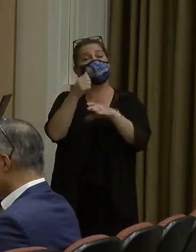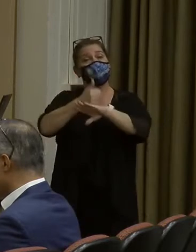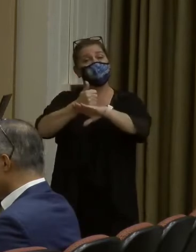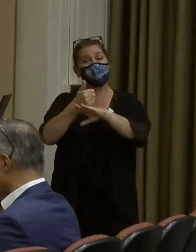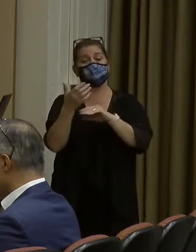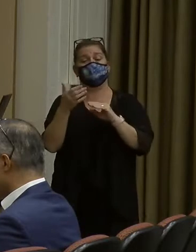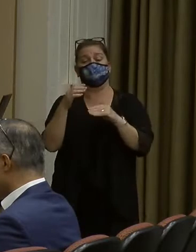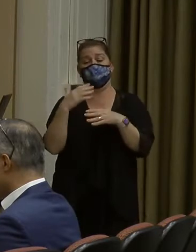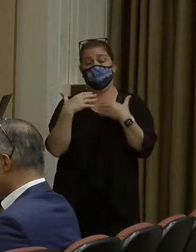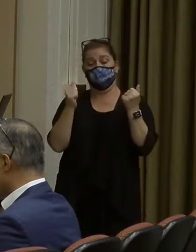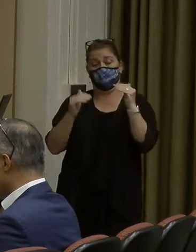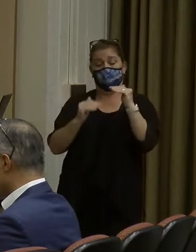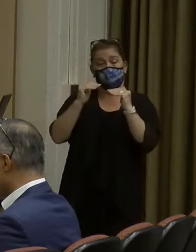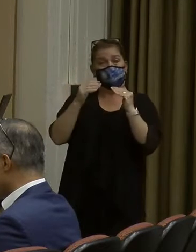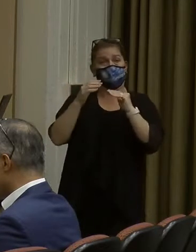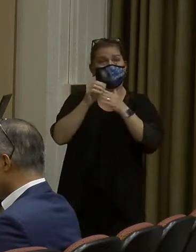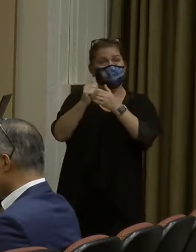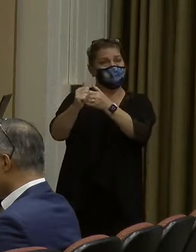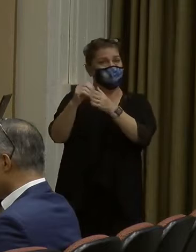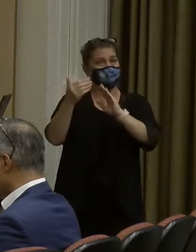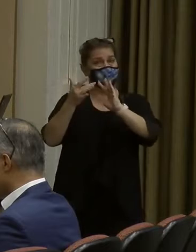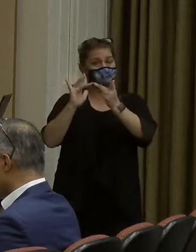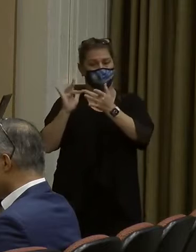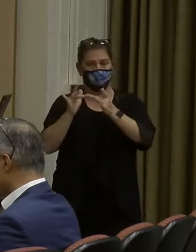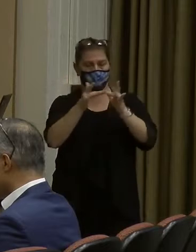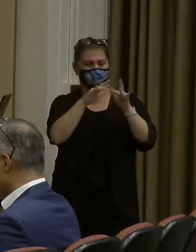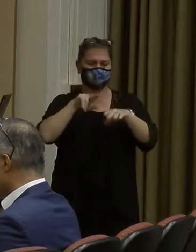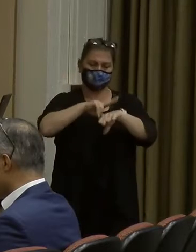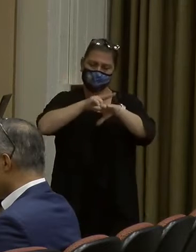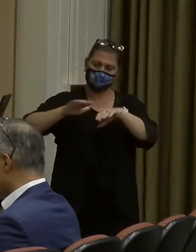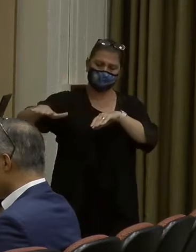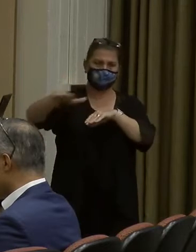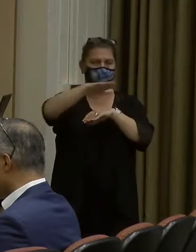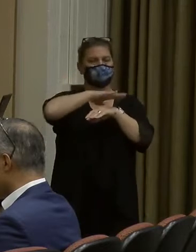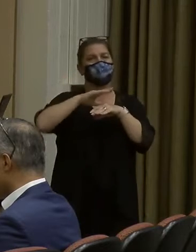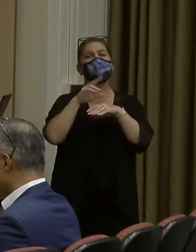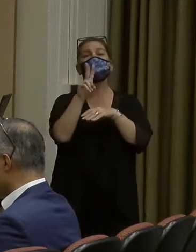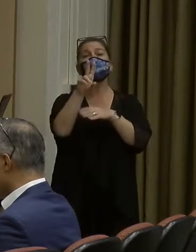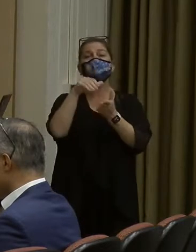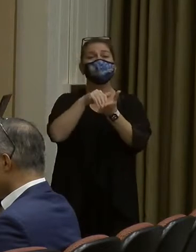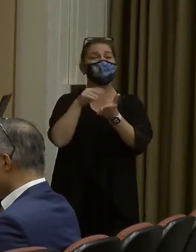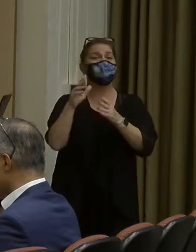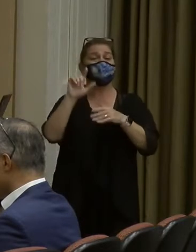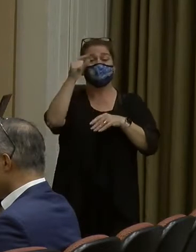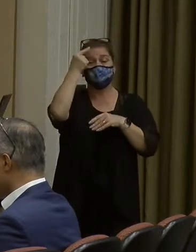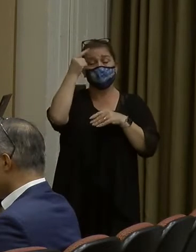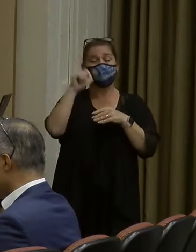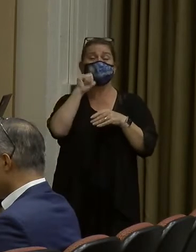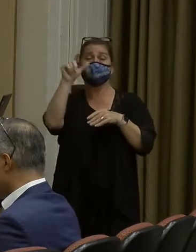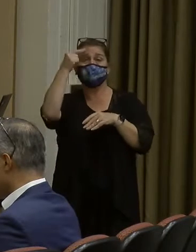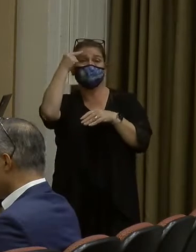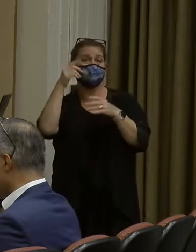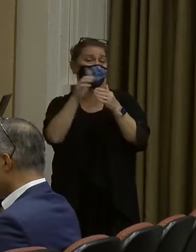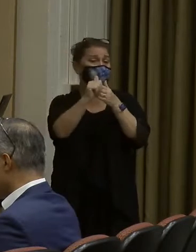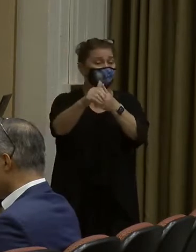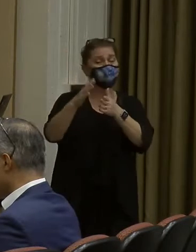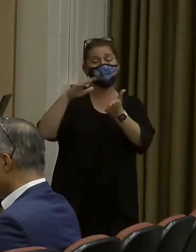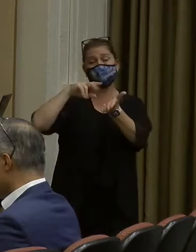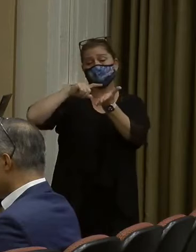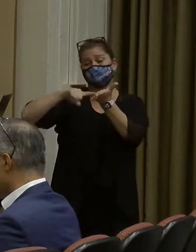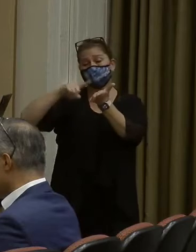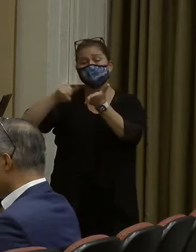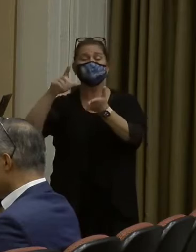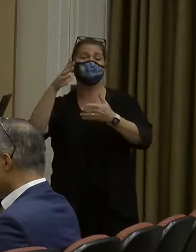Exchange Network, which is a nationwide network of over 2,000 governmental and non-governmental leaders, researchers, and